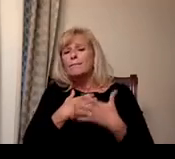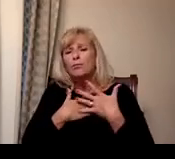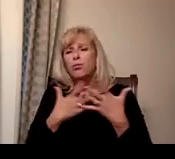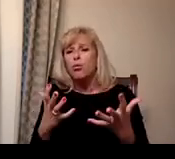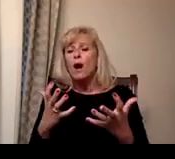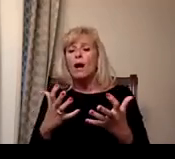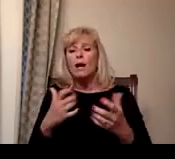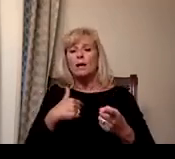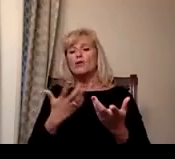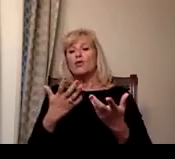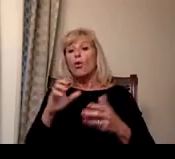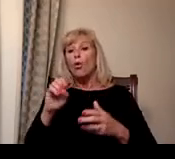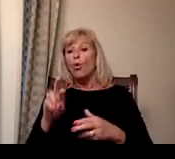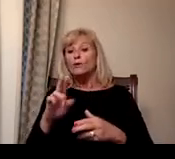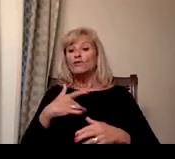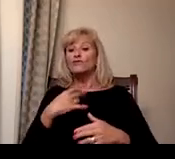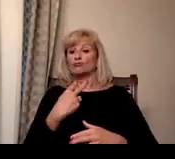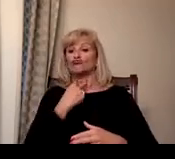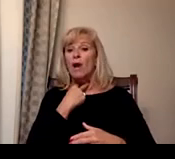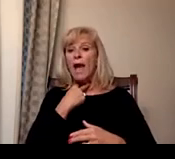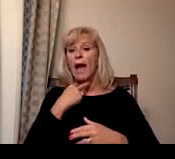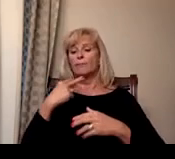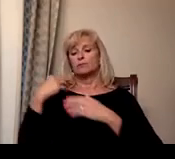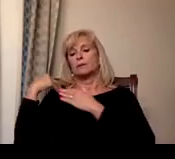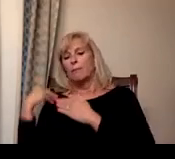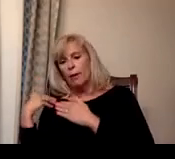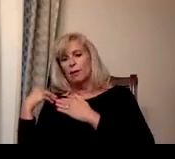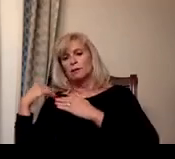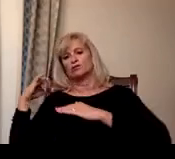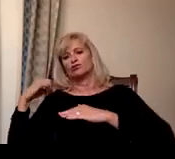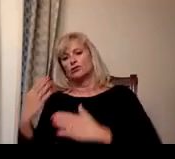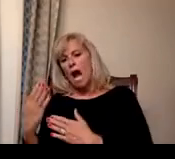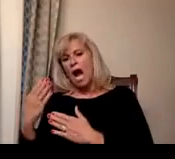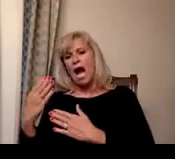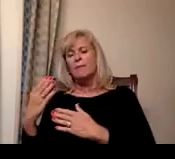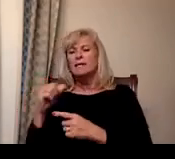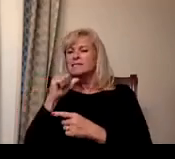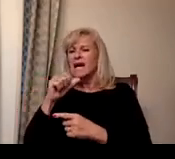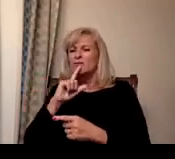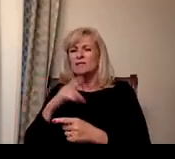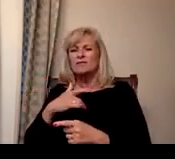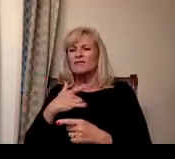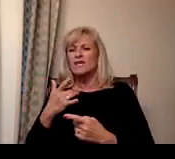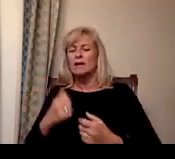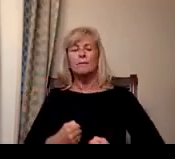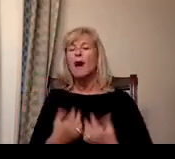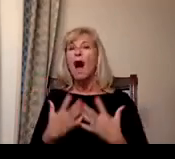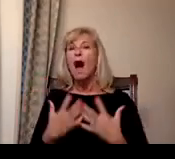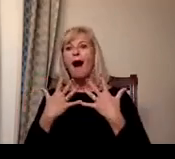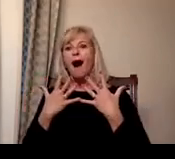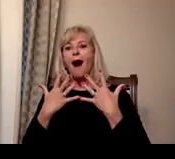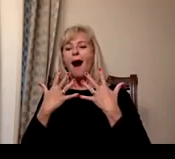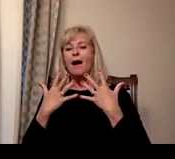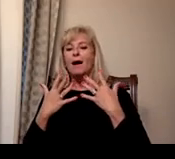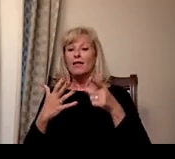circumstances, responsibilities, jobs, things that don't, really set our soul on fire? And so this was